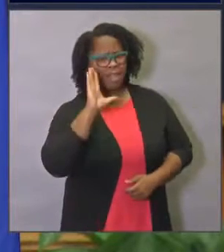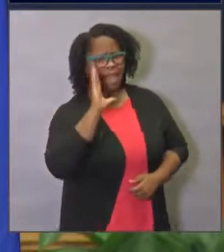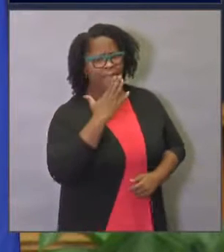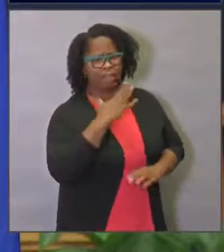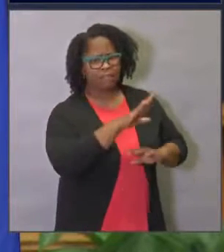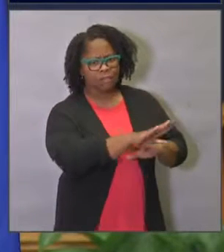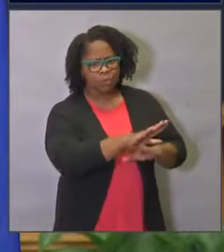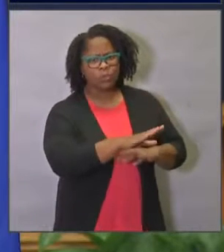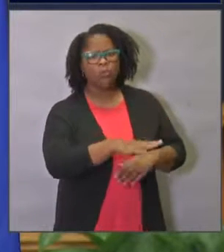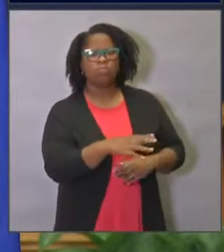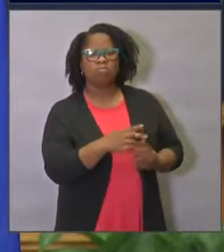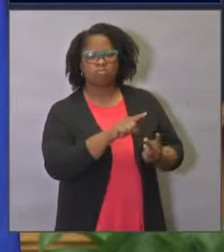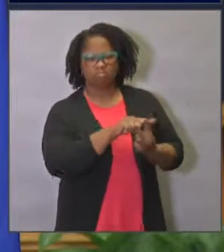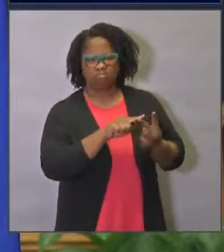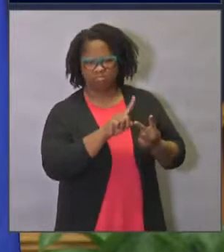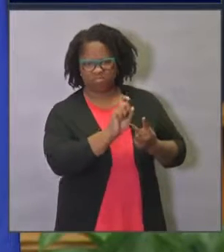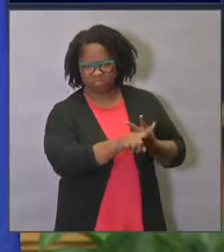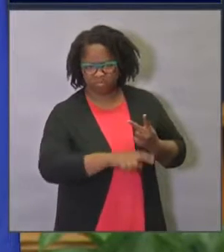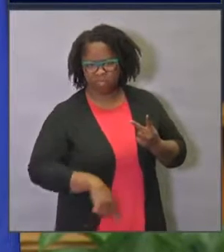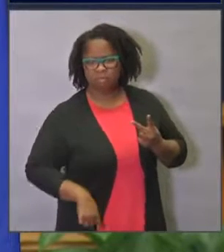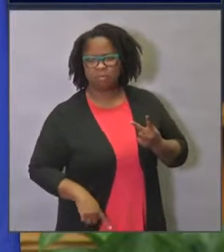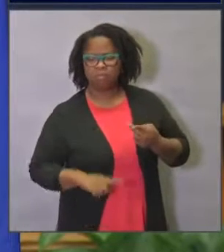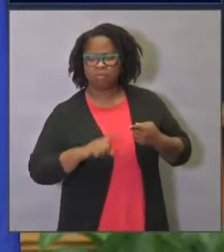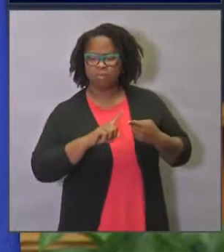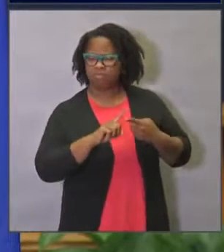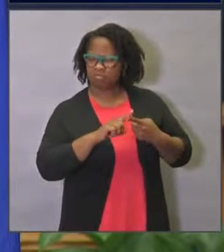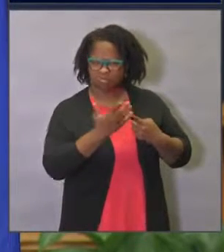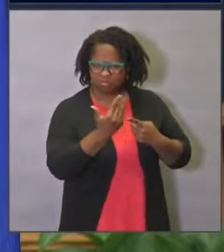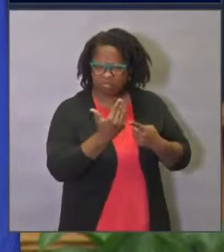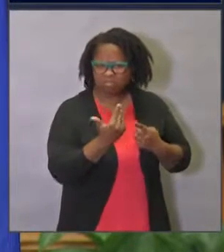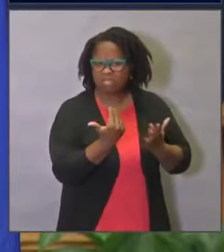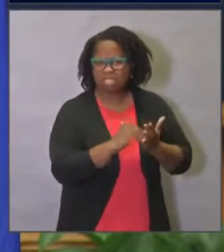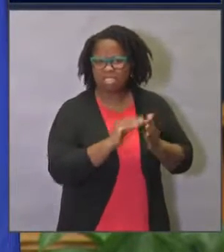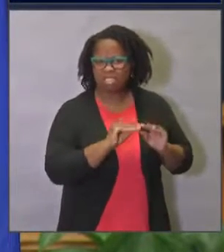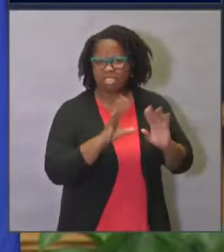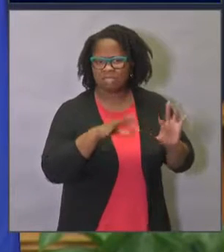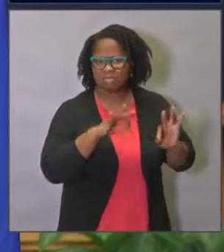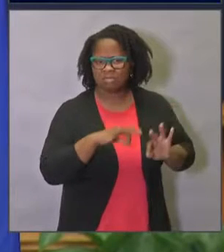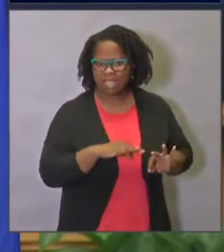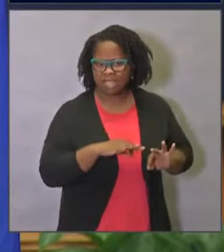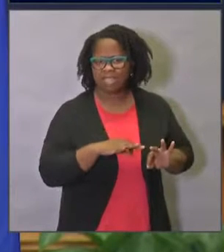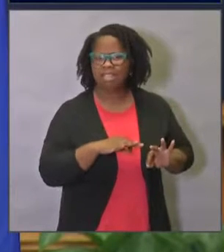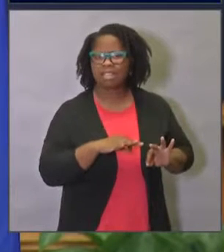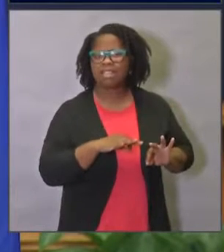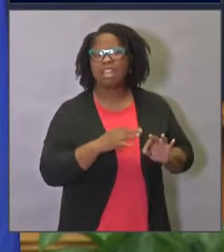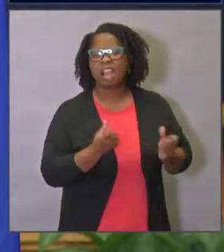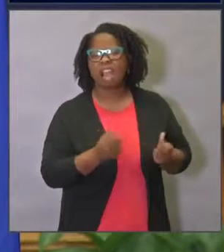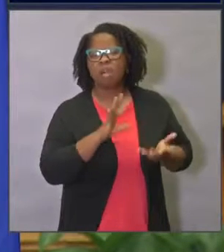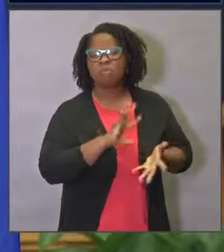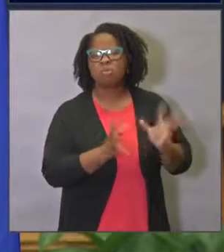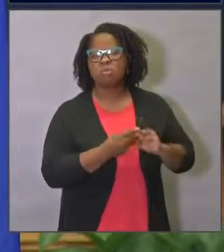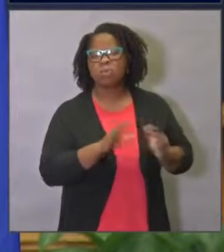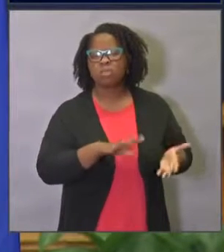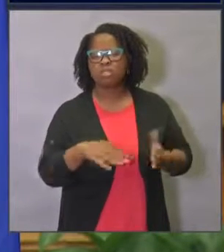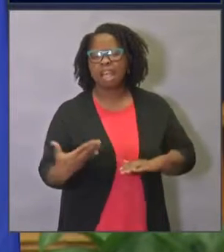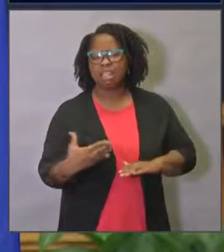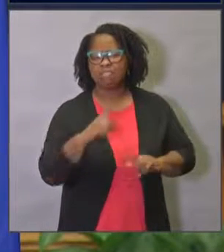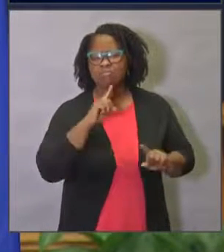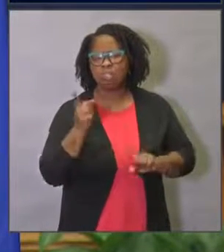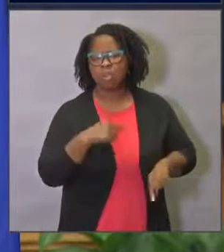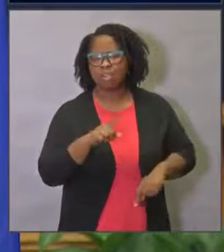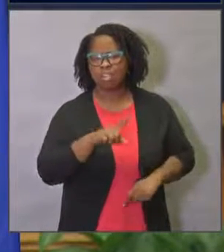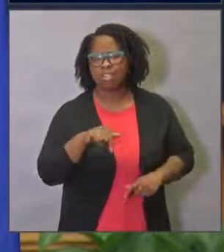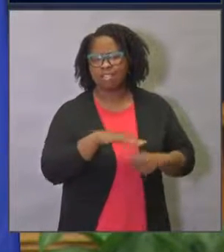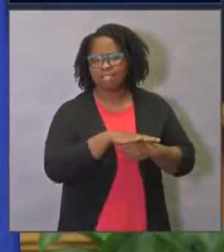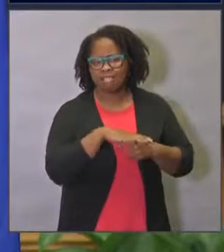afternoon. 2 questions. The first one is a clarification on the total deaths that have been reported in Los Angeles